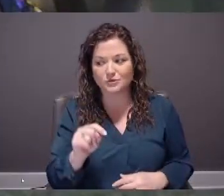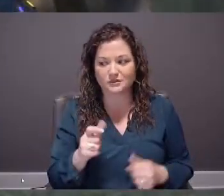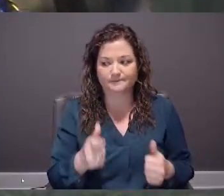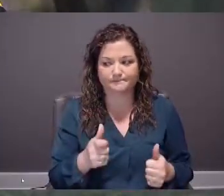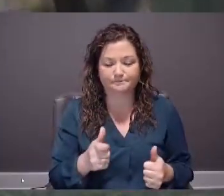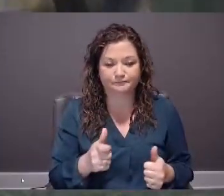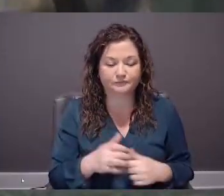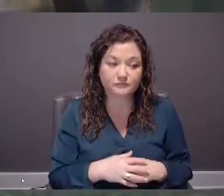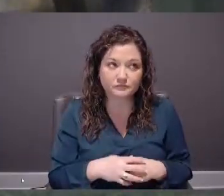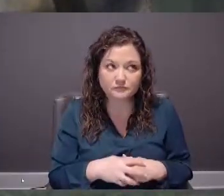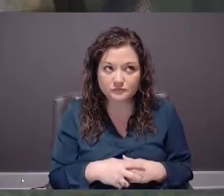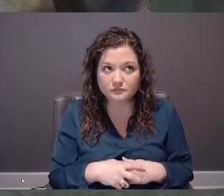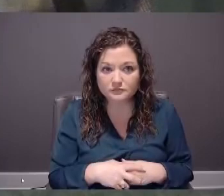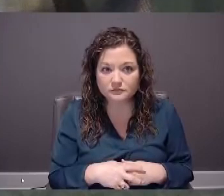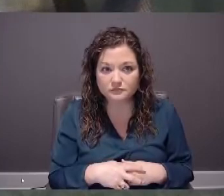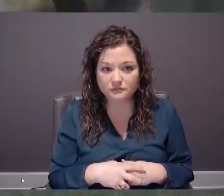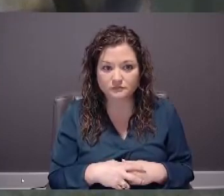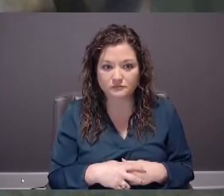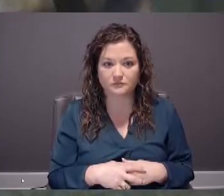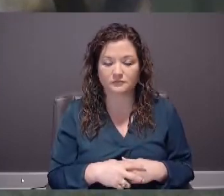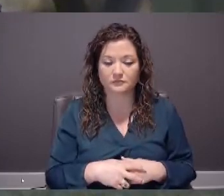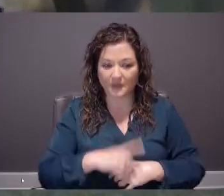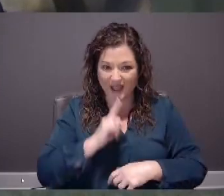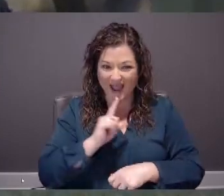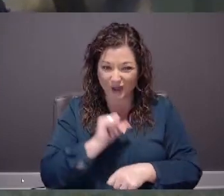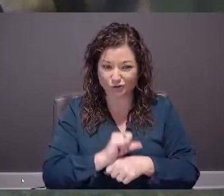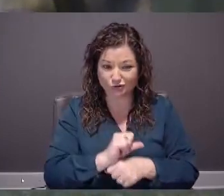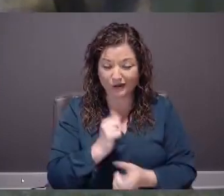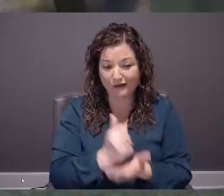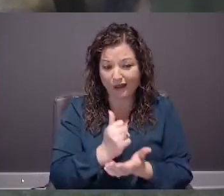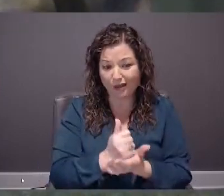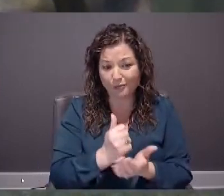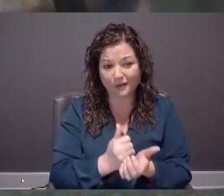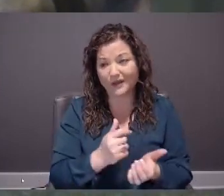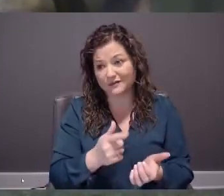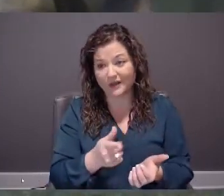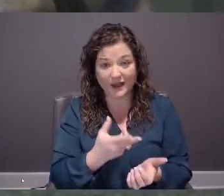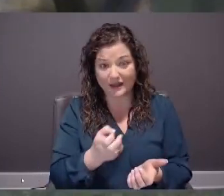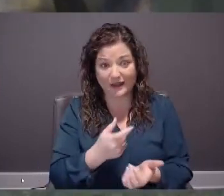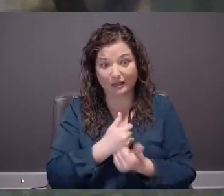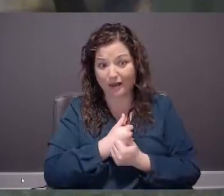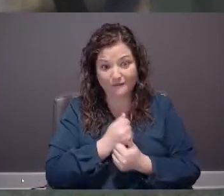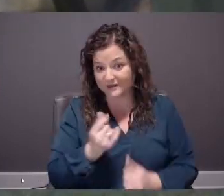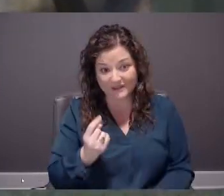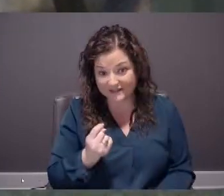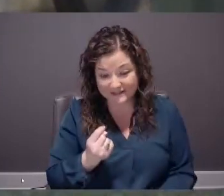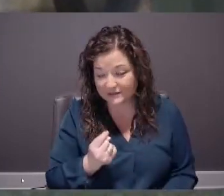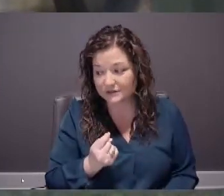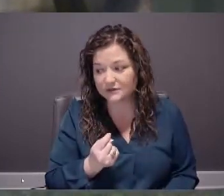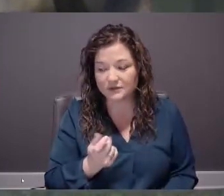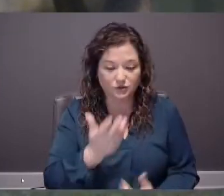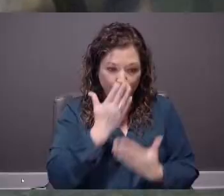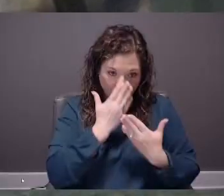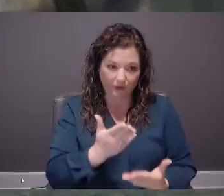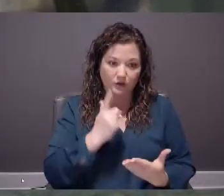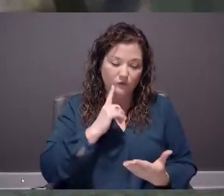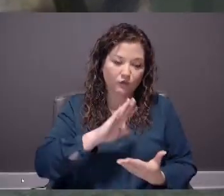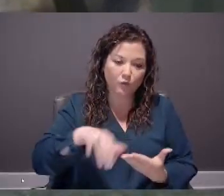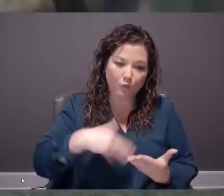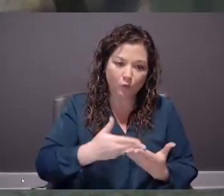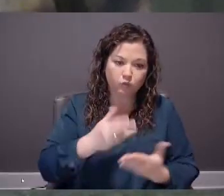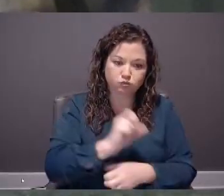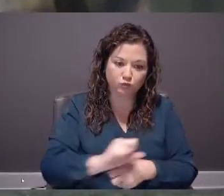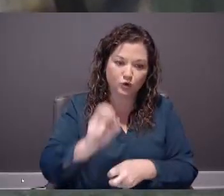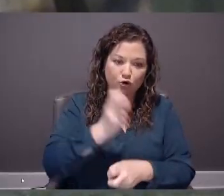But he was actually helping Michelle, and he loved it. But thank you for all your hard work, Michelle.